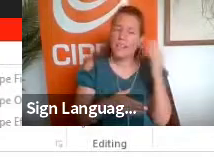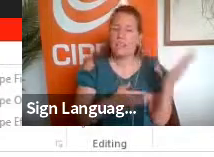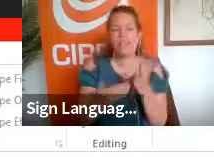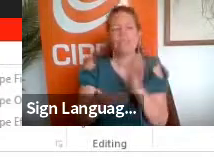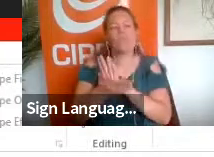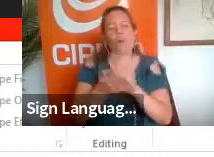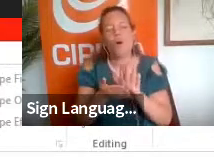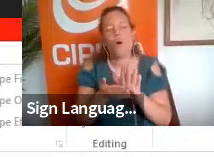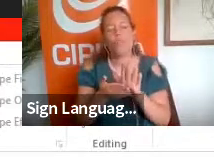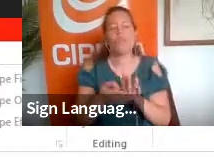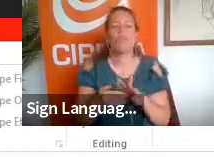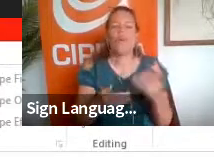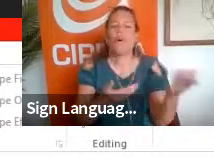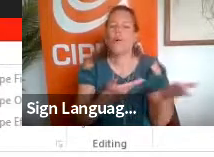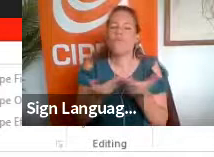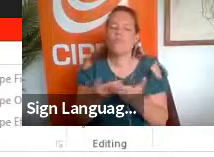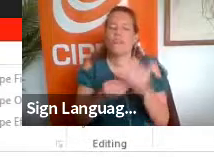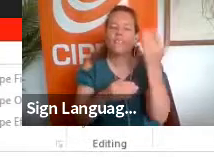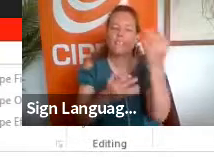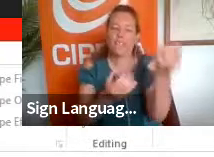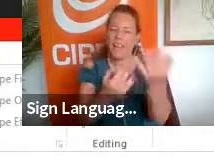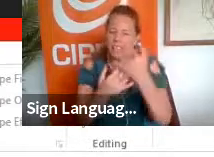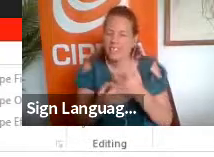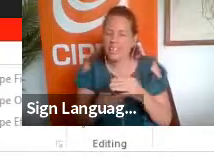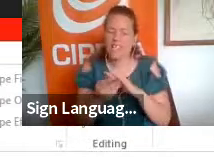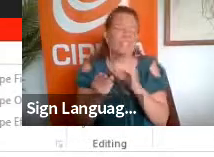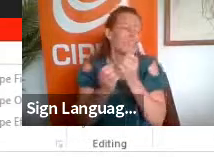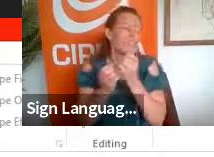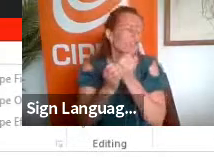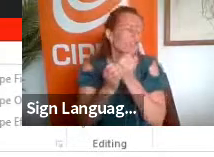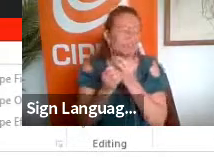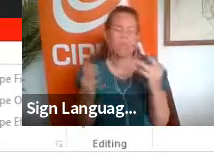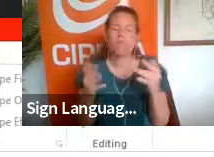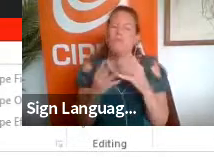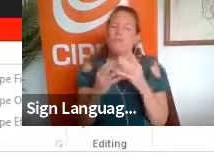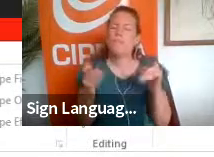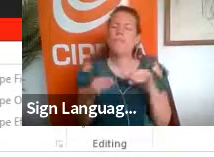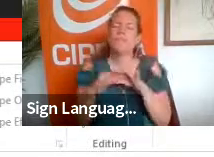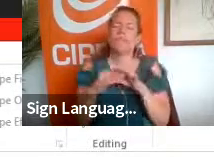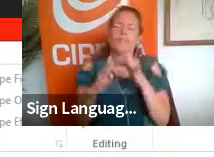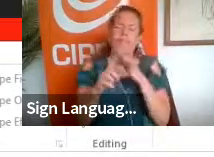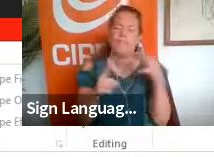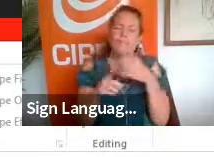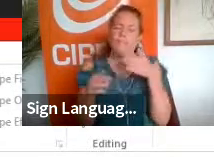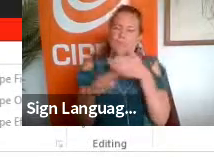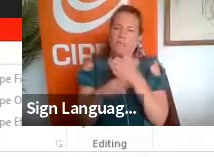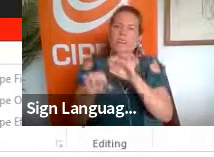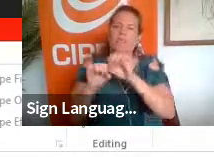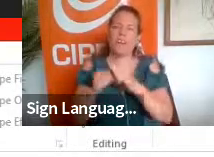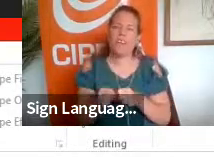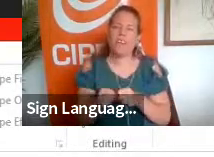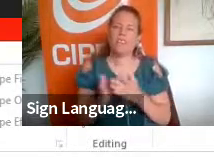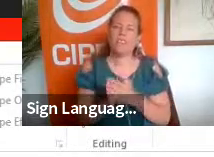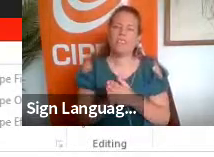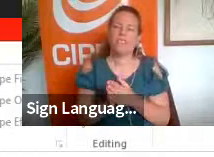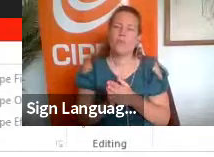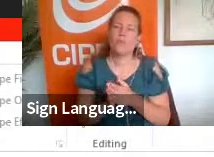user information, content abuse, and many other digital rights violations. So how it works is